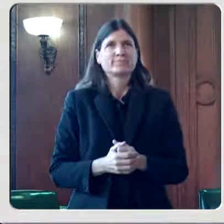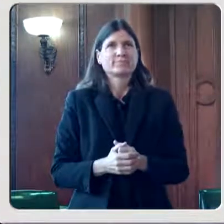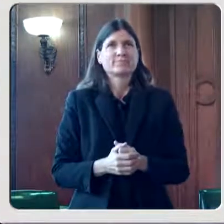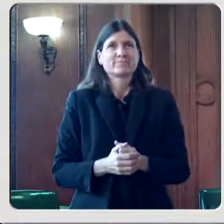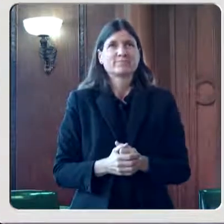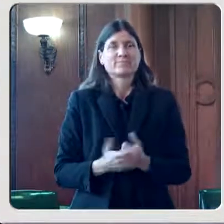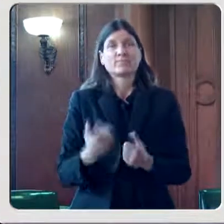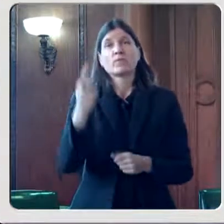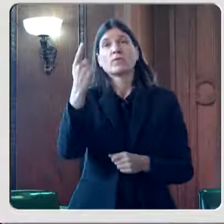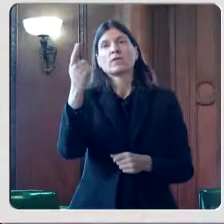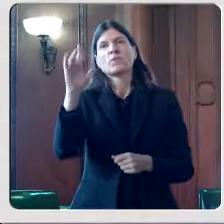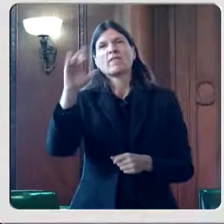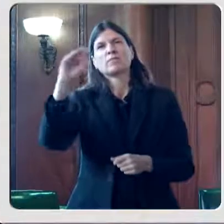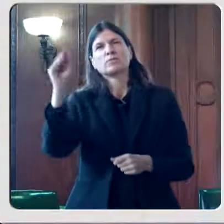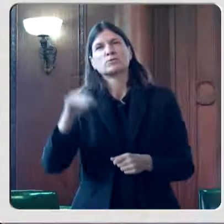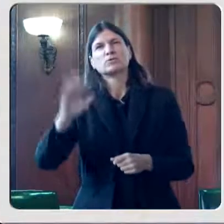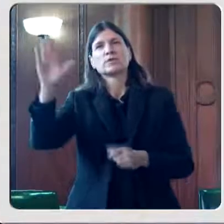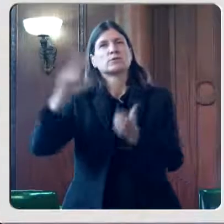70.8%.